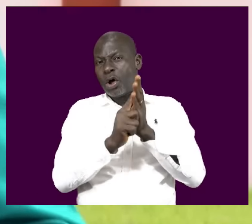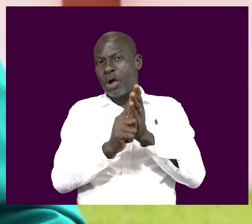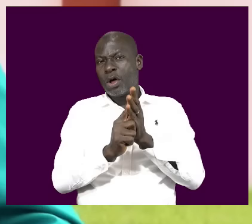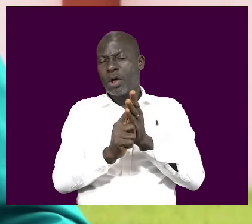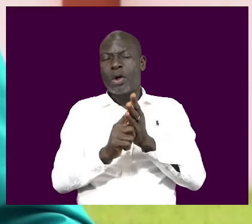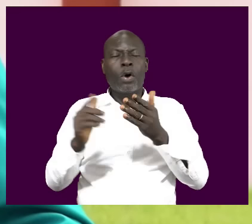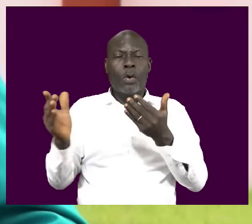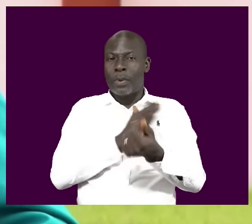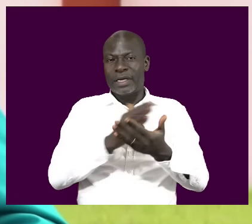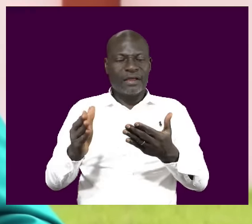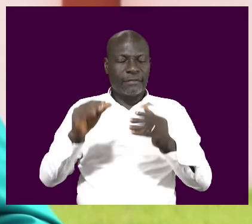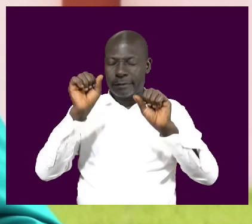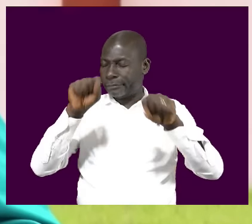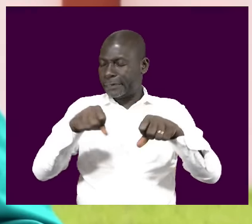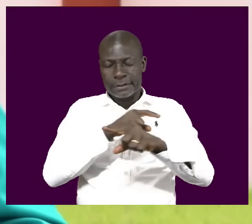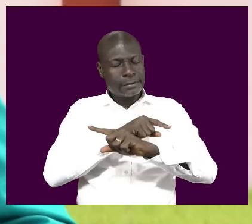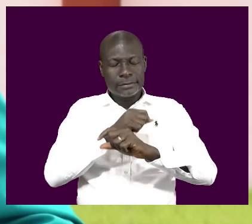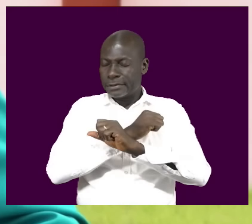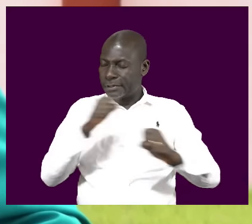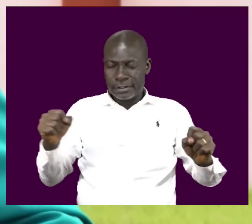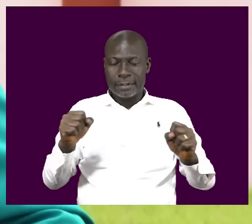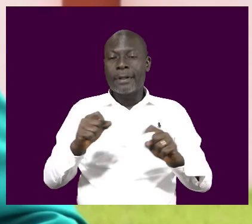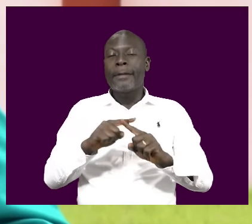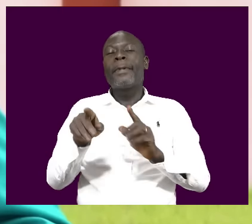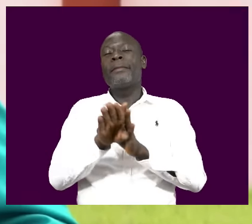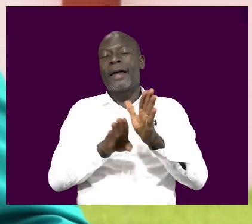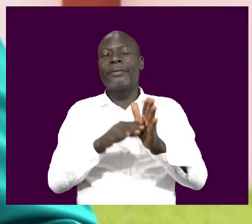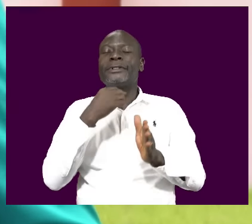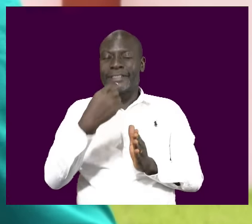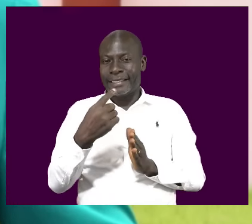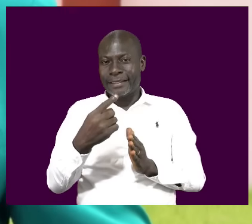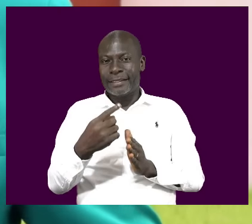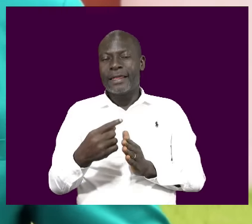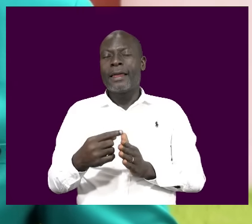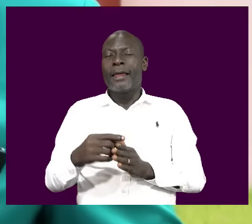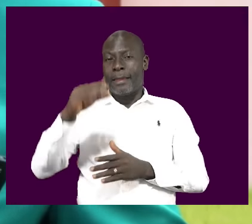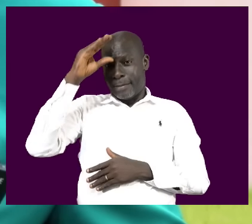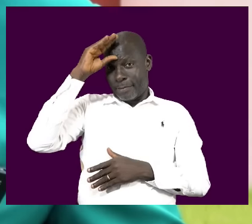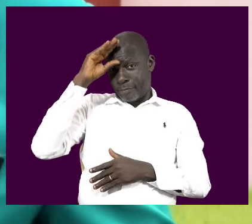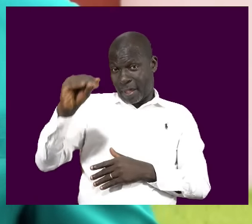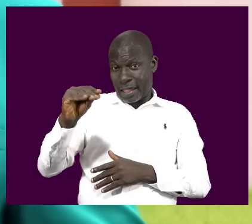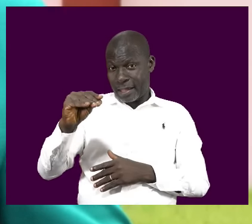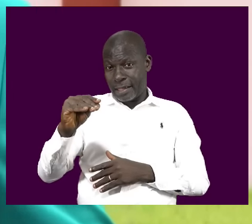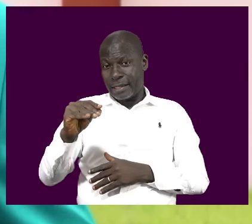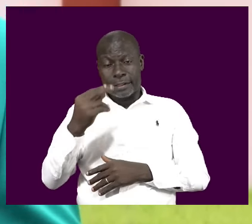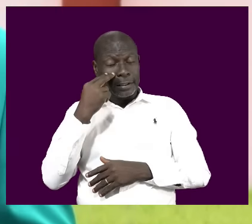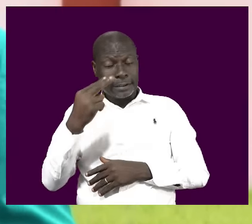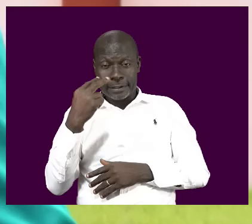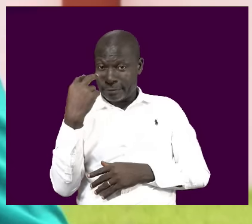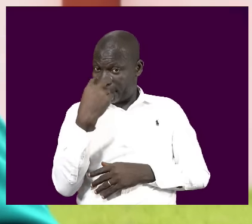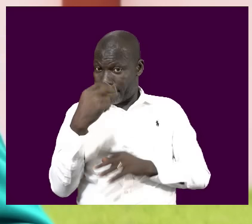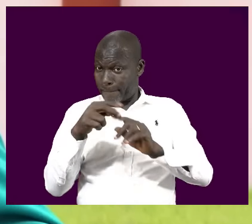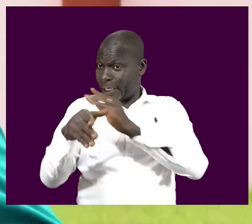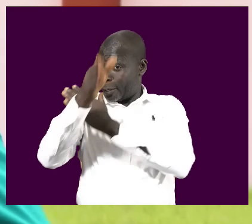den wo tete ho ba bi entete nanso chira konko na ni je sam ne se onipa hwe dia etua aniwa na Yehowa